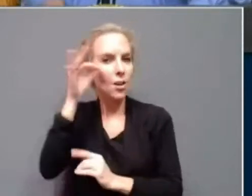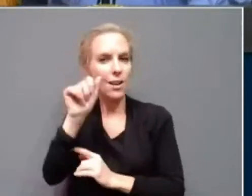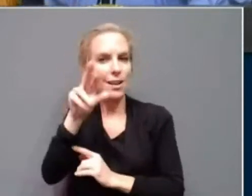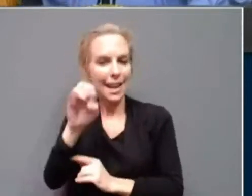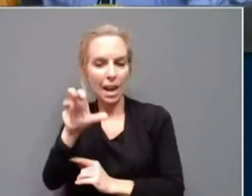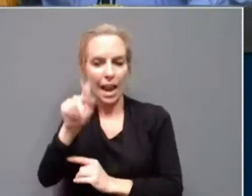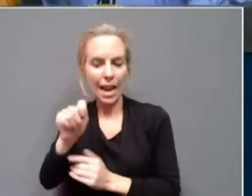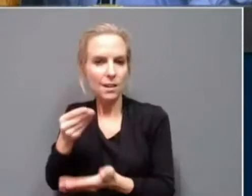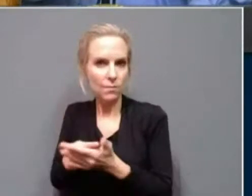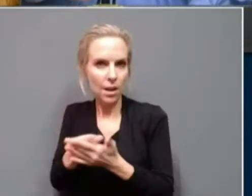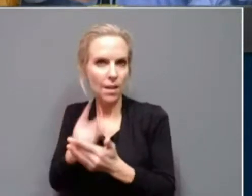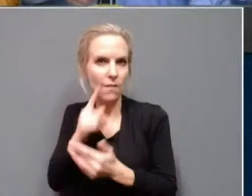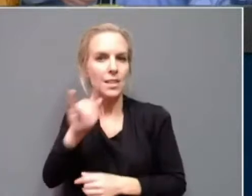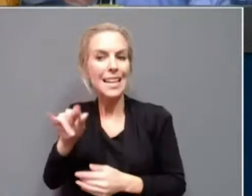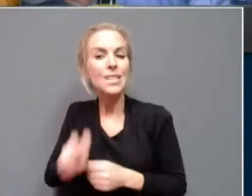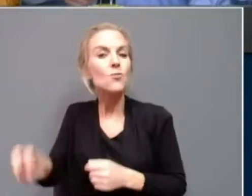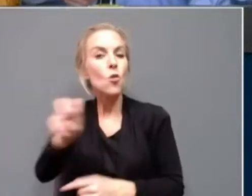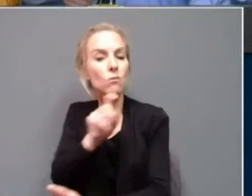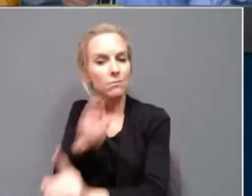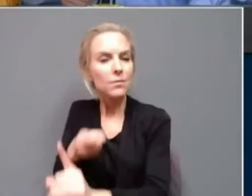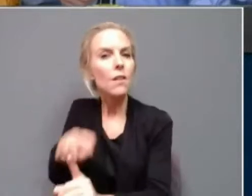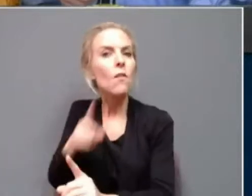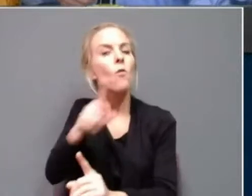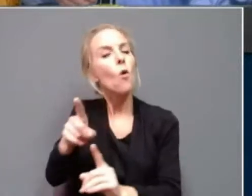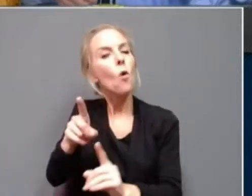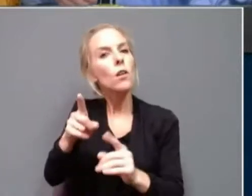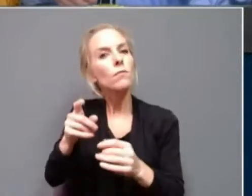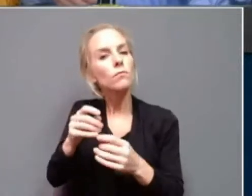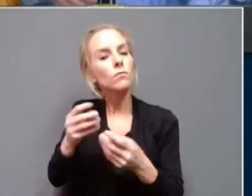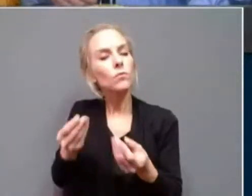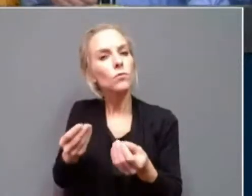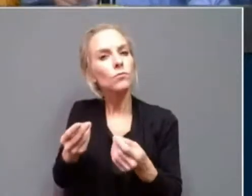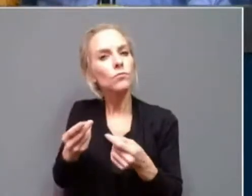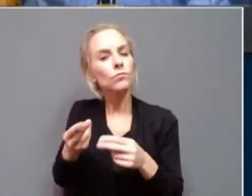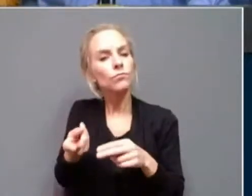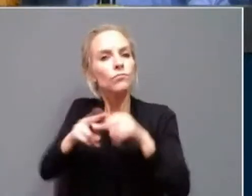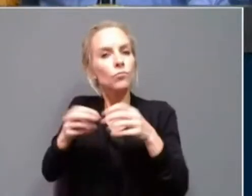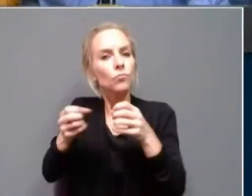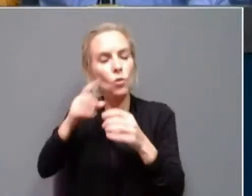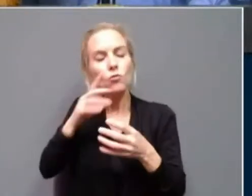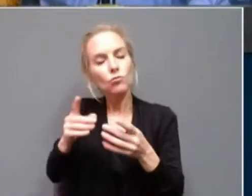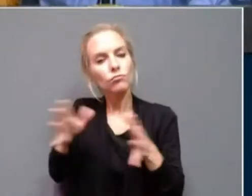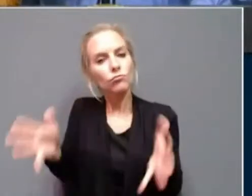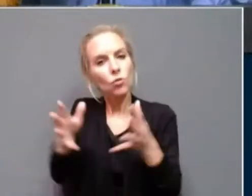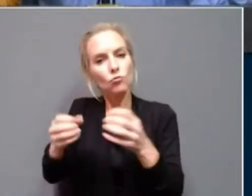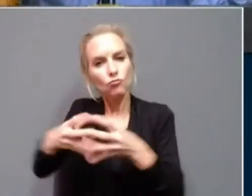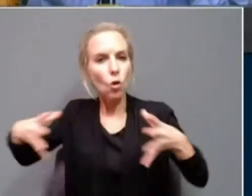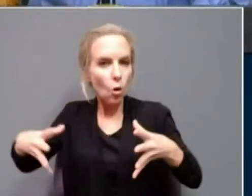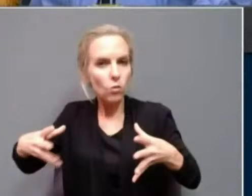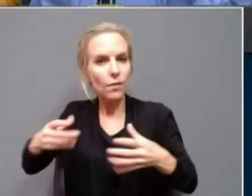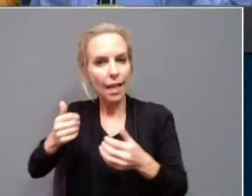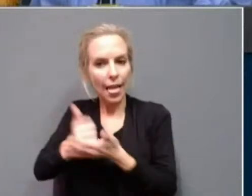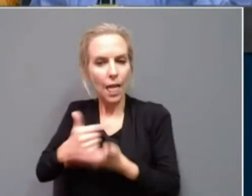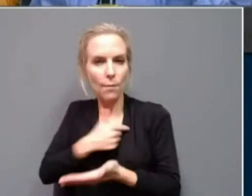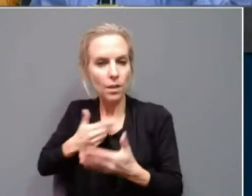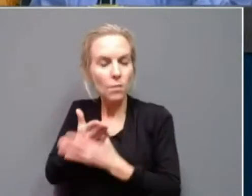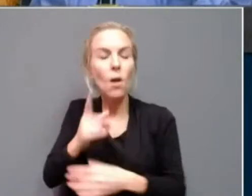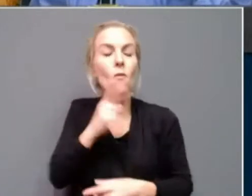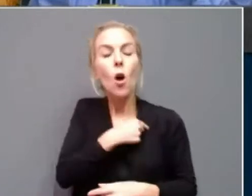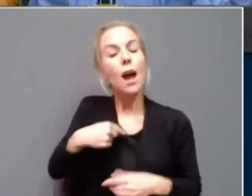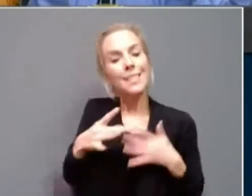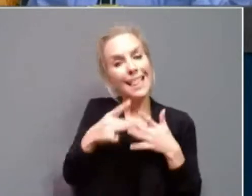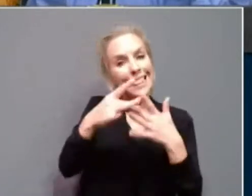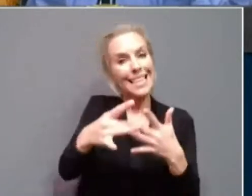Kentucky tourism to prime the industry for further growth and to help get us through. But in order for us to be a leader in the post-COVID